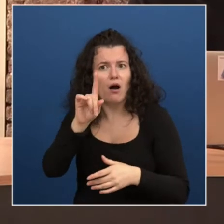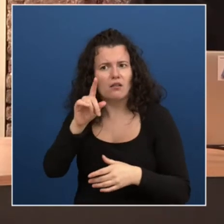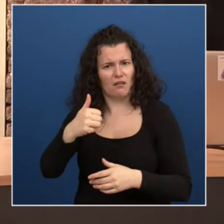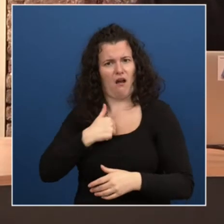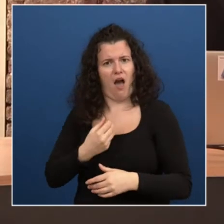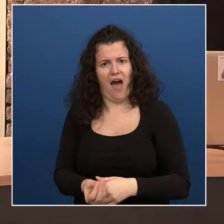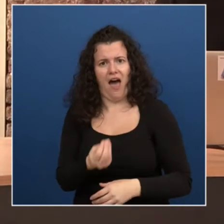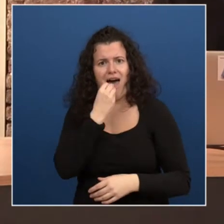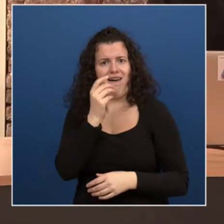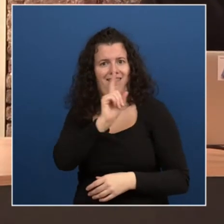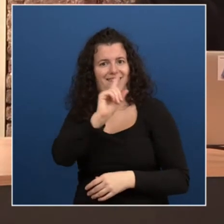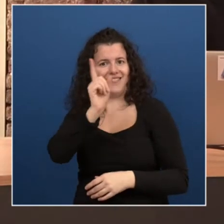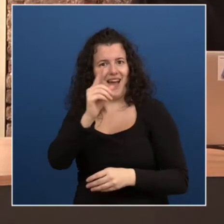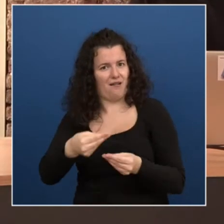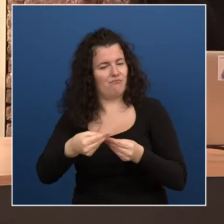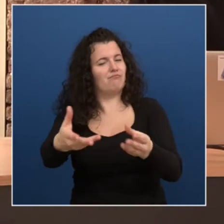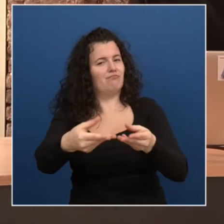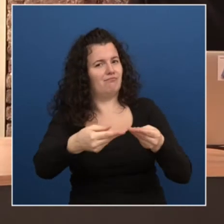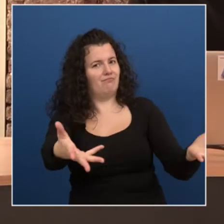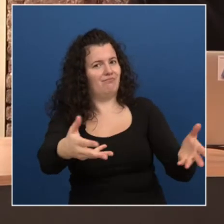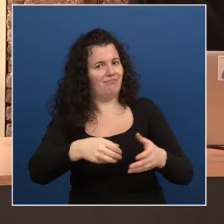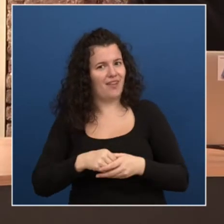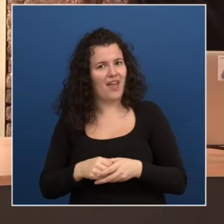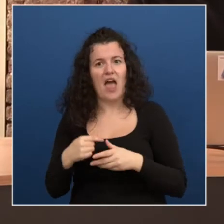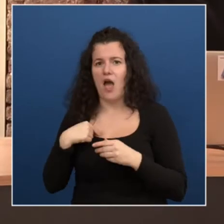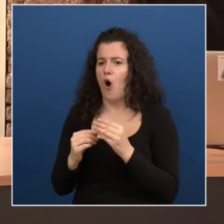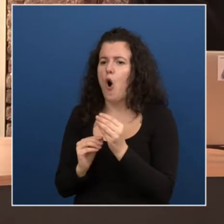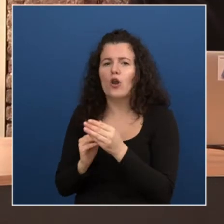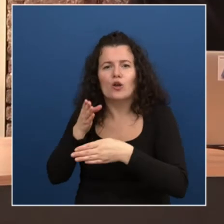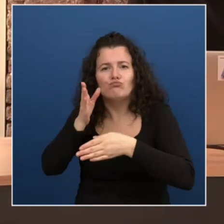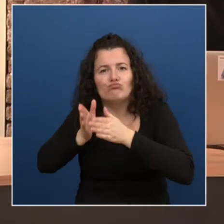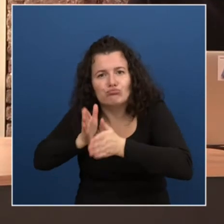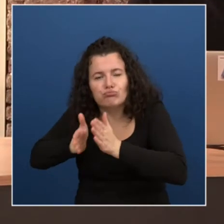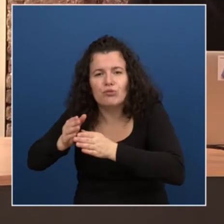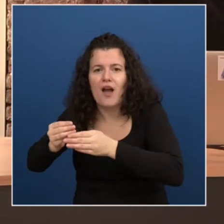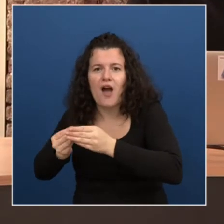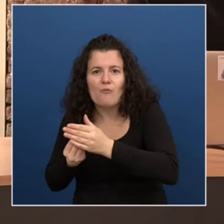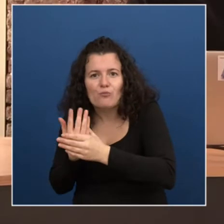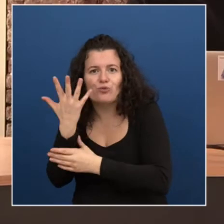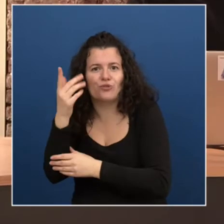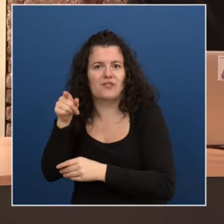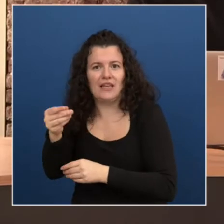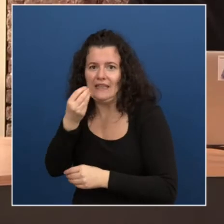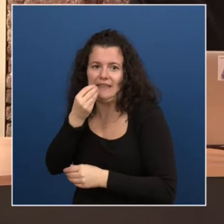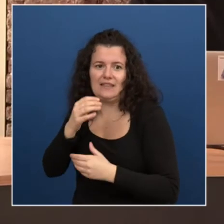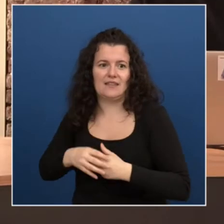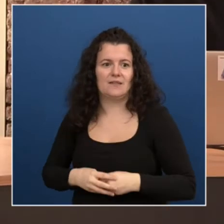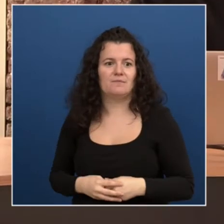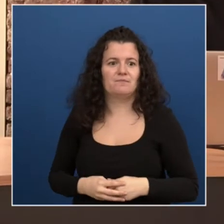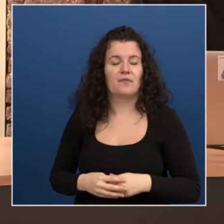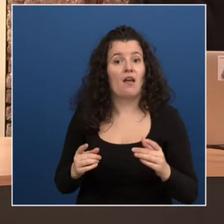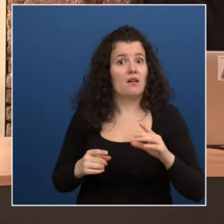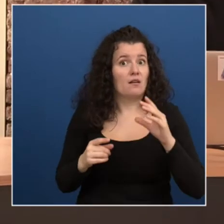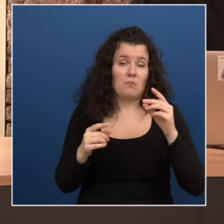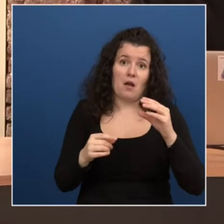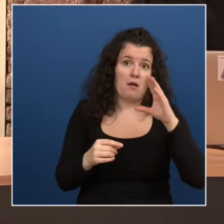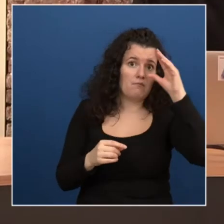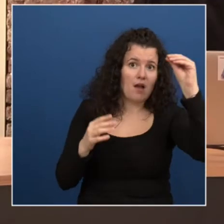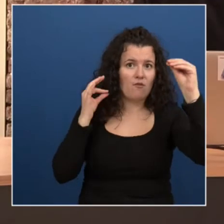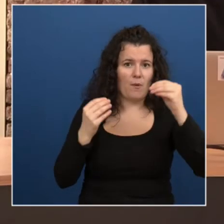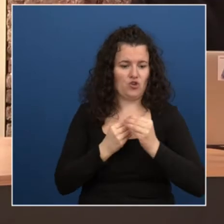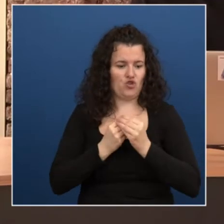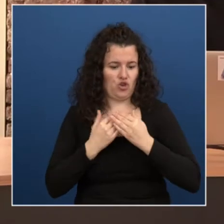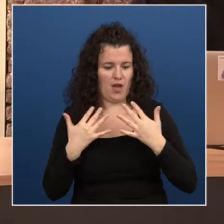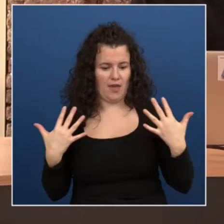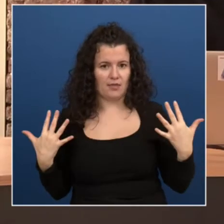clothed as a man, so that the gender diversity is getting better and better, as I see, because I really do a lot with